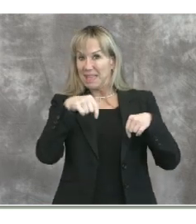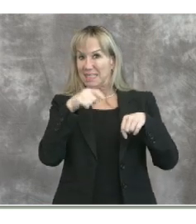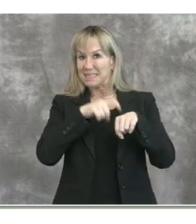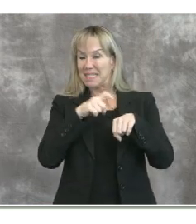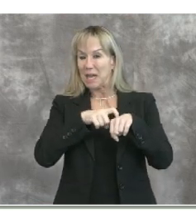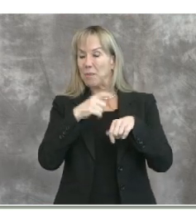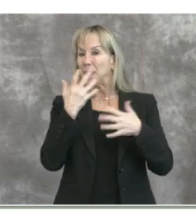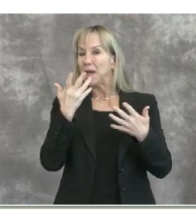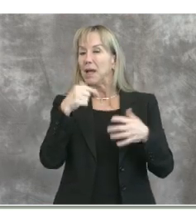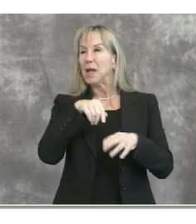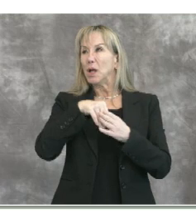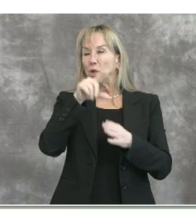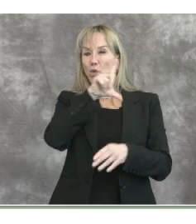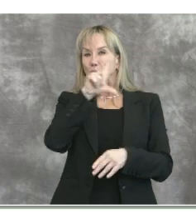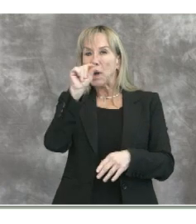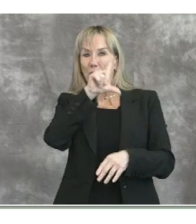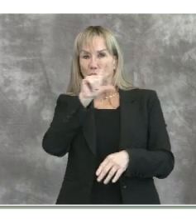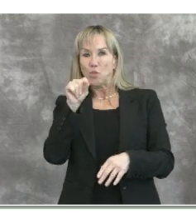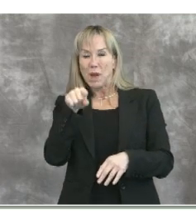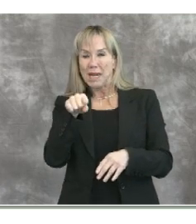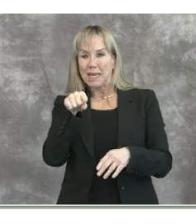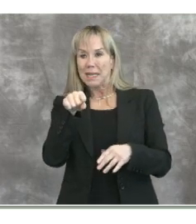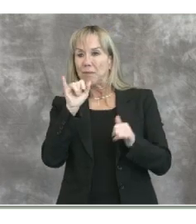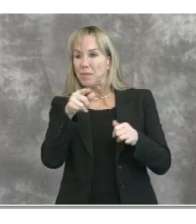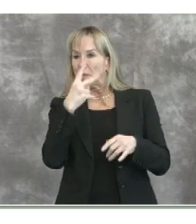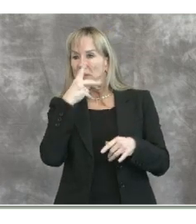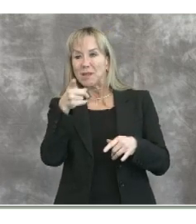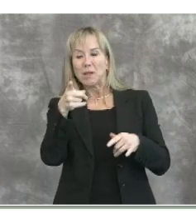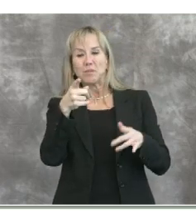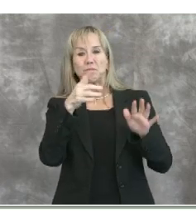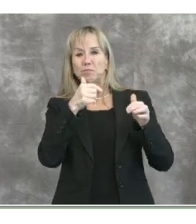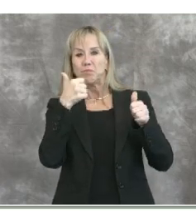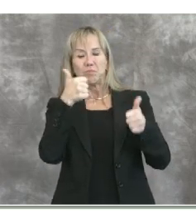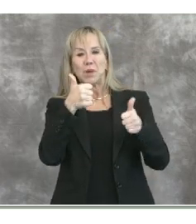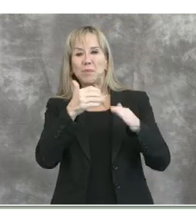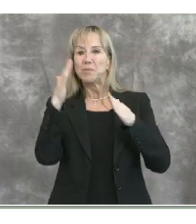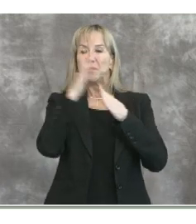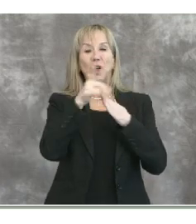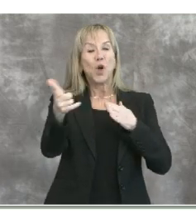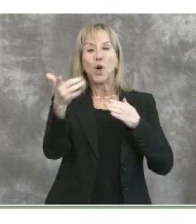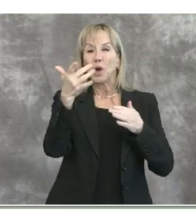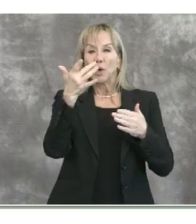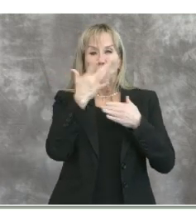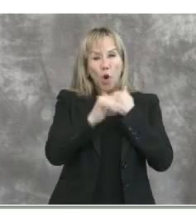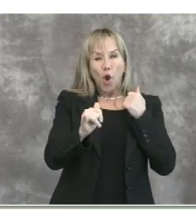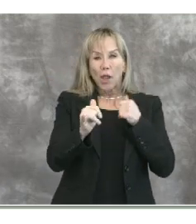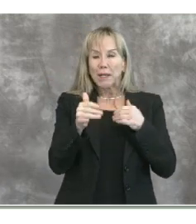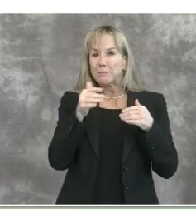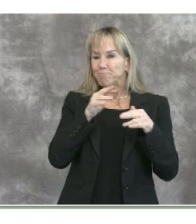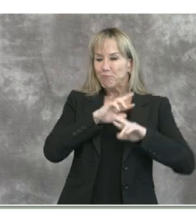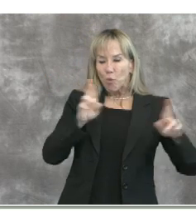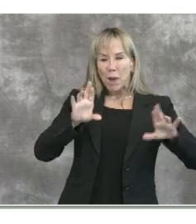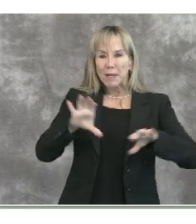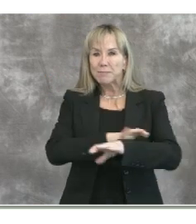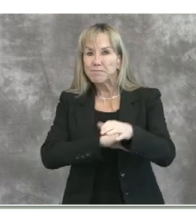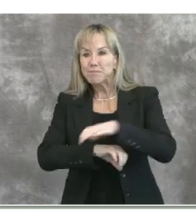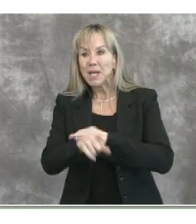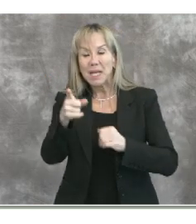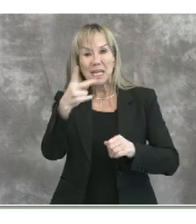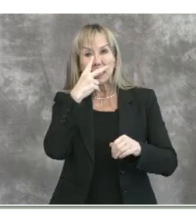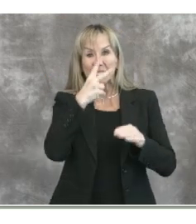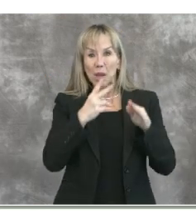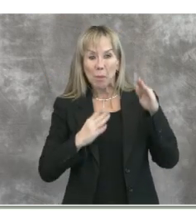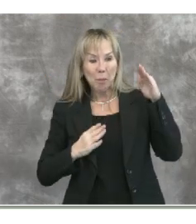in 2020 as the gold standard. They took early aggressive action. They did not see a huge